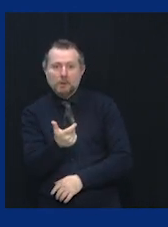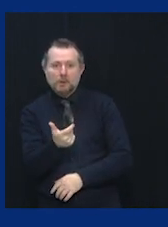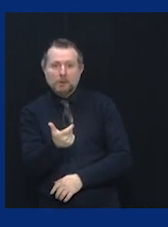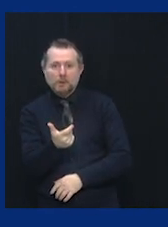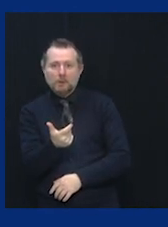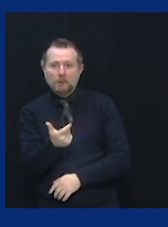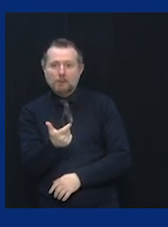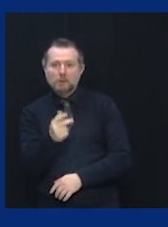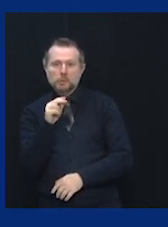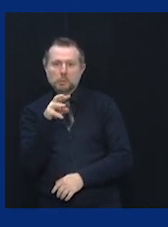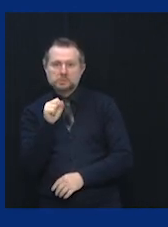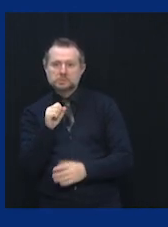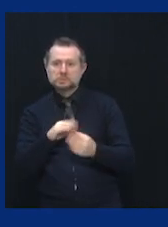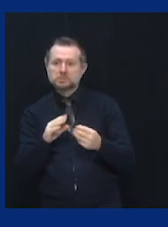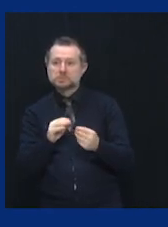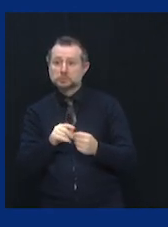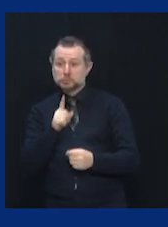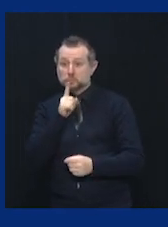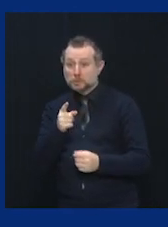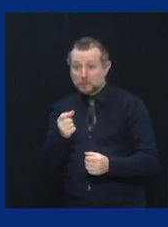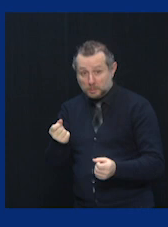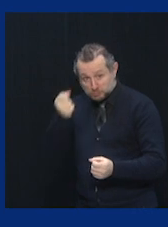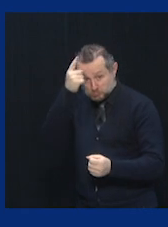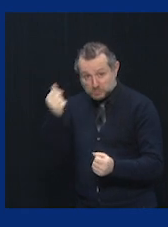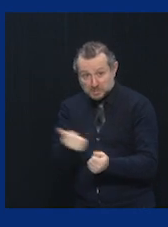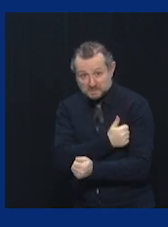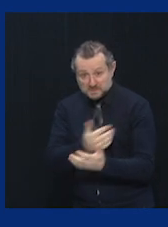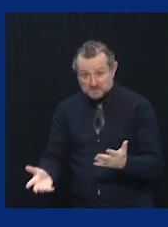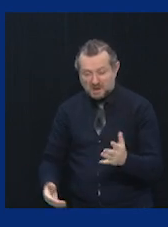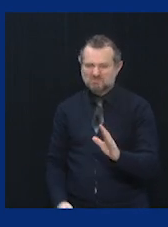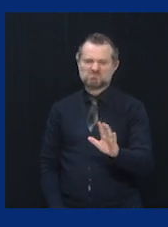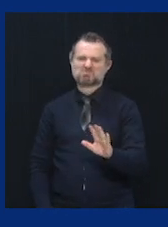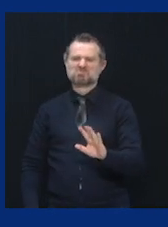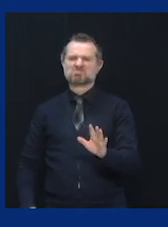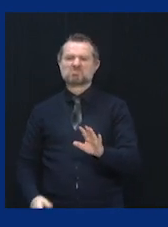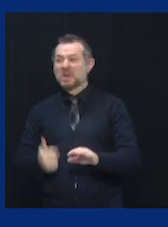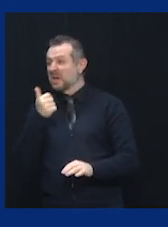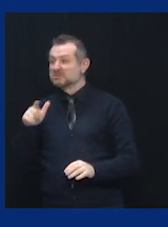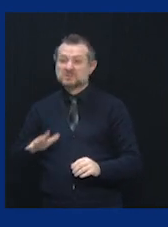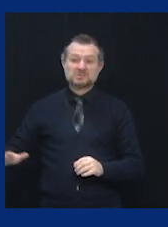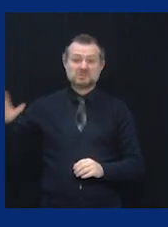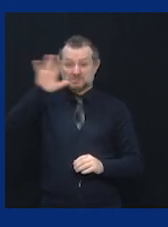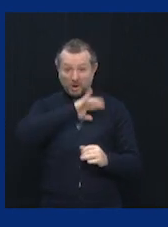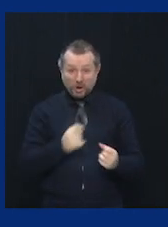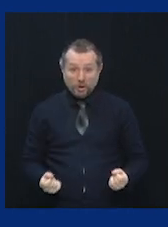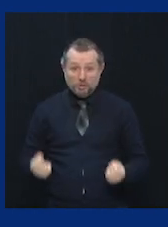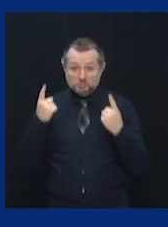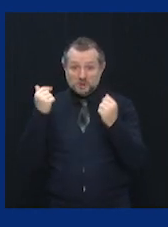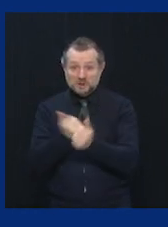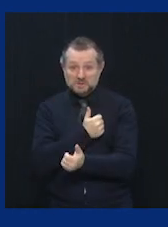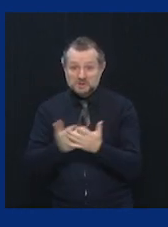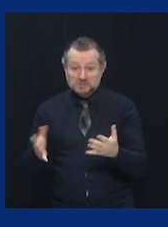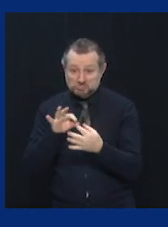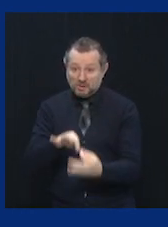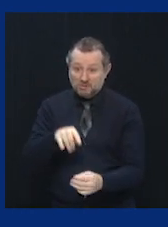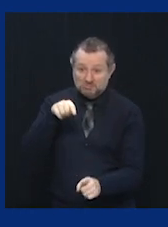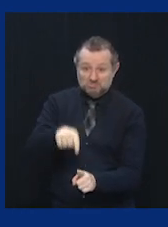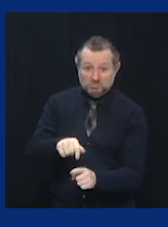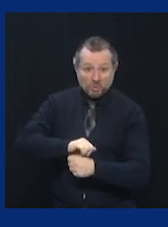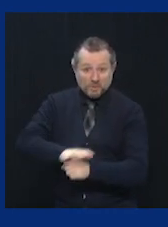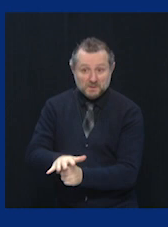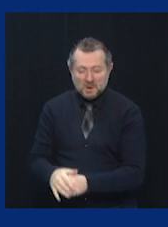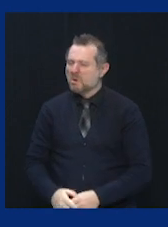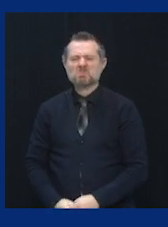I don't know that anybody really knows what's happening with the COVID virus. We were told the UK